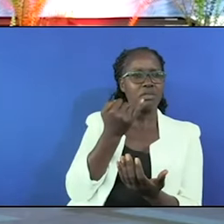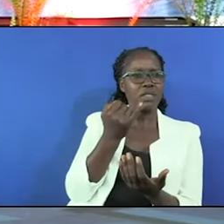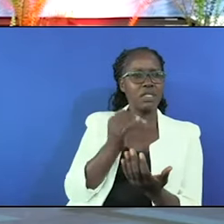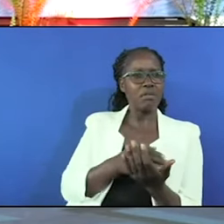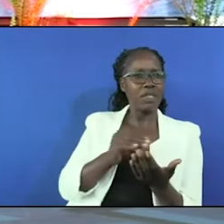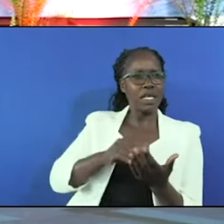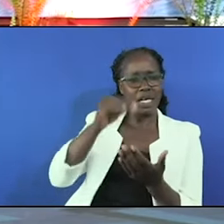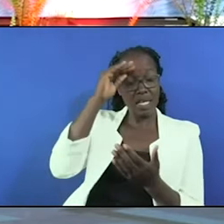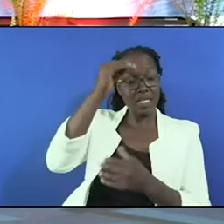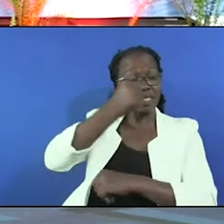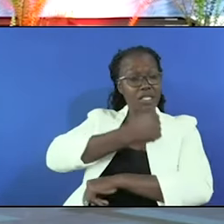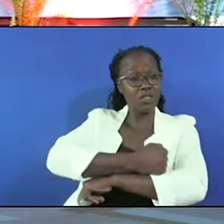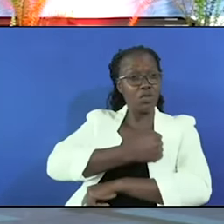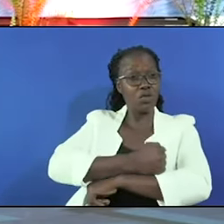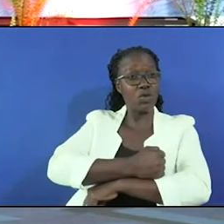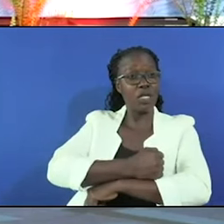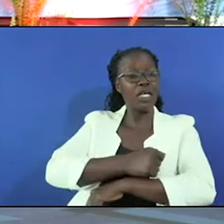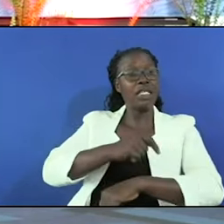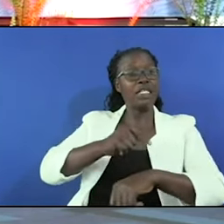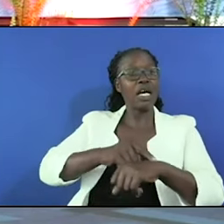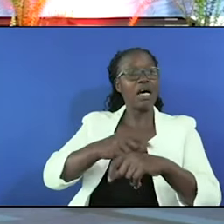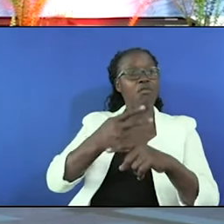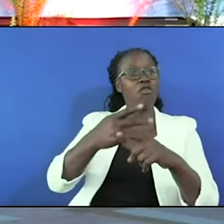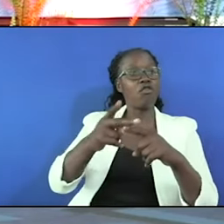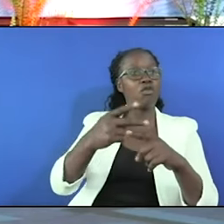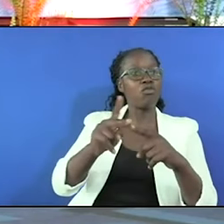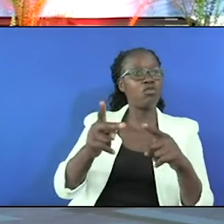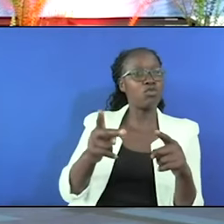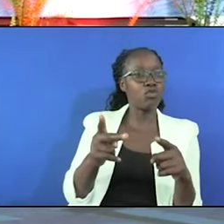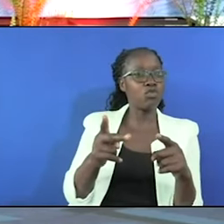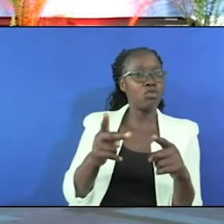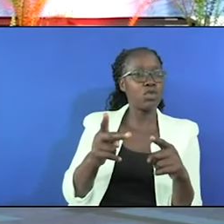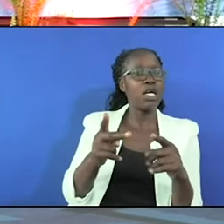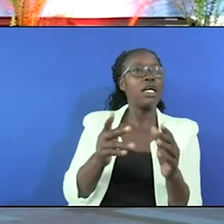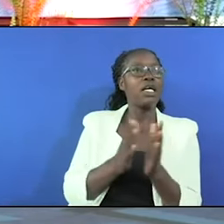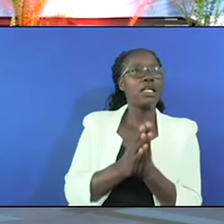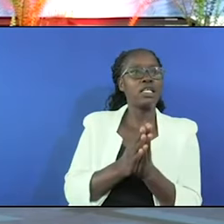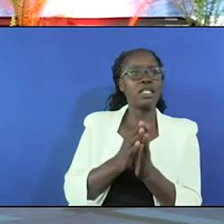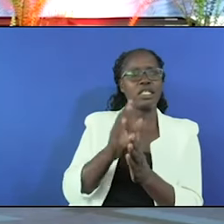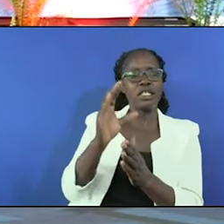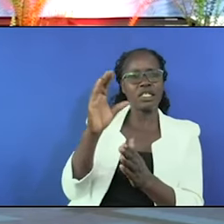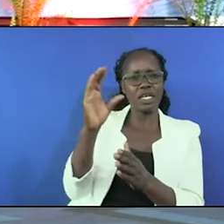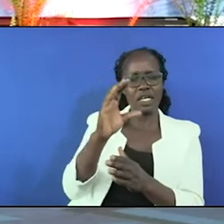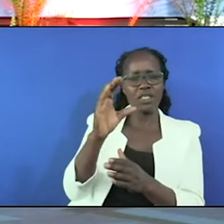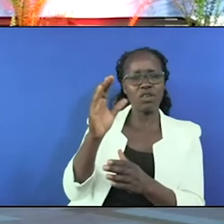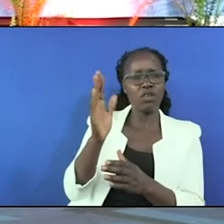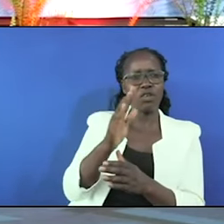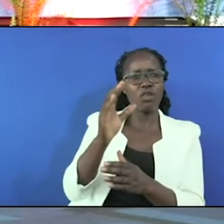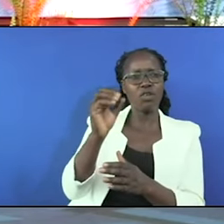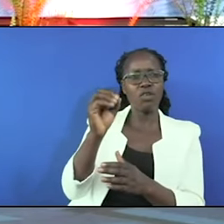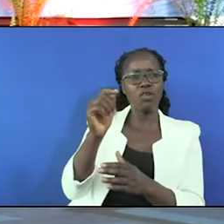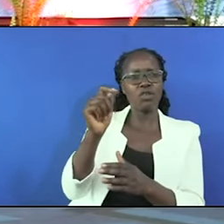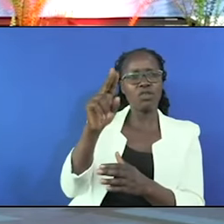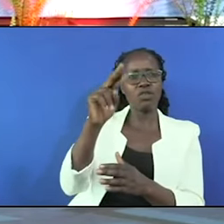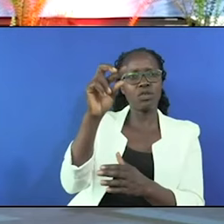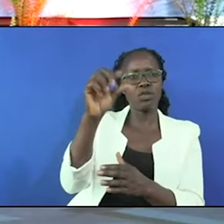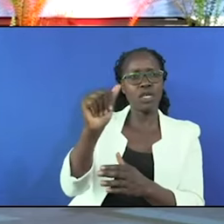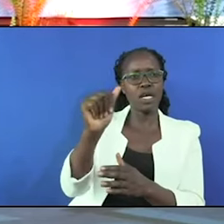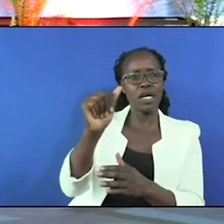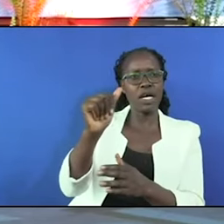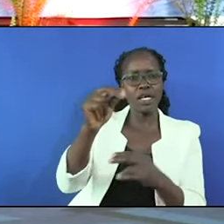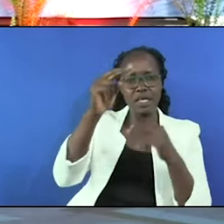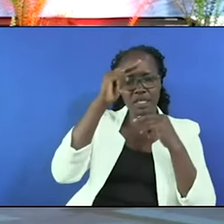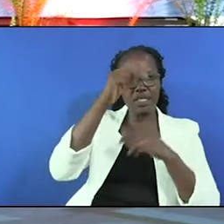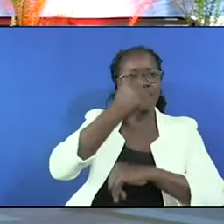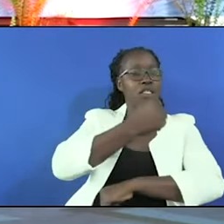that I learned in school when I was in Form 2 in Cardinal Otunga High School. That school then was this epitome. I have some